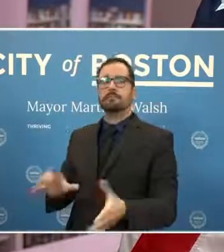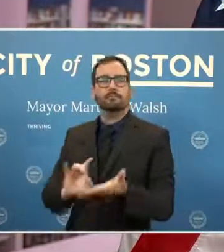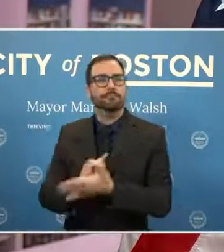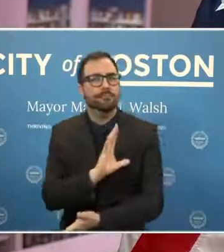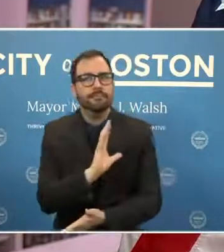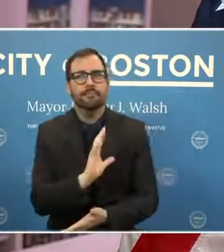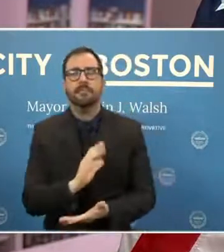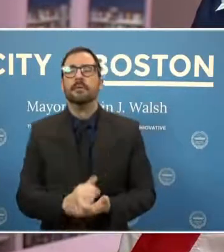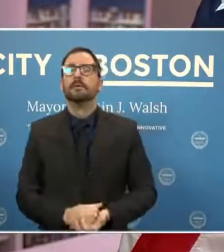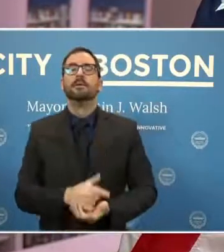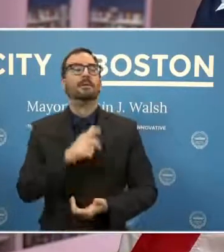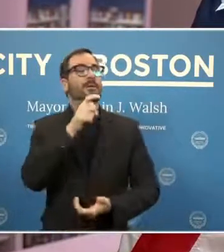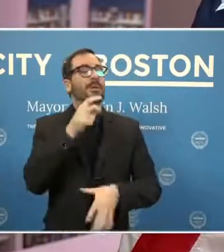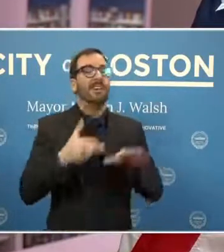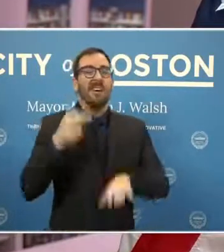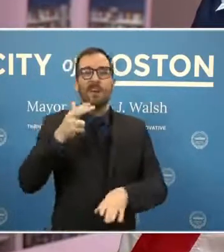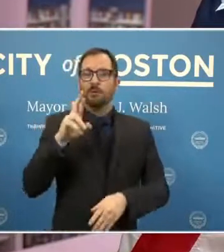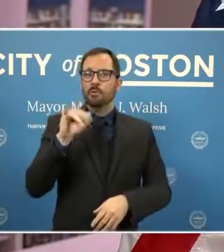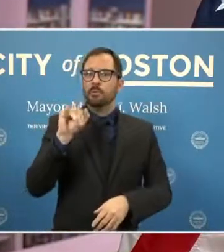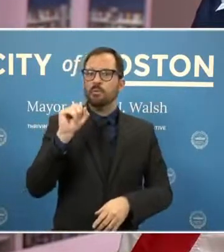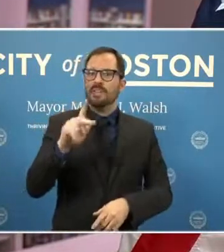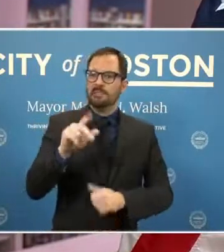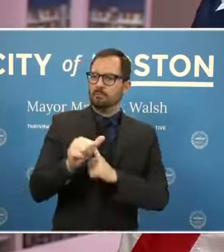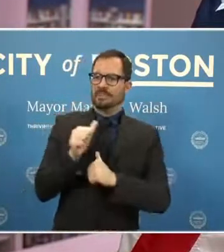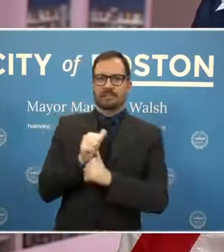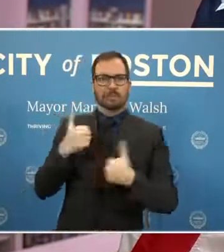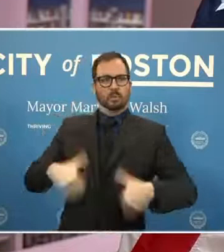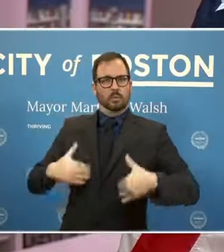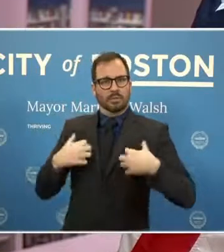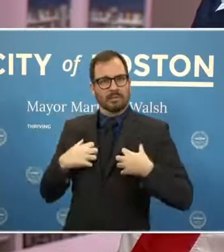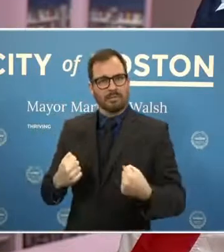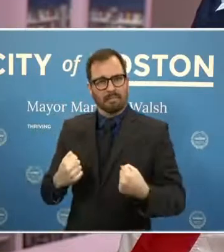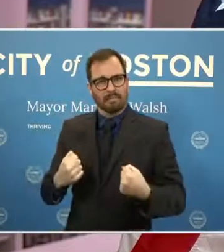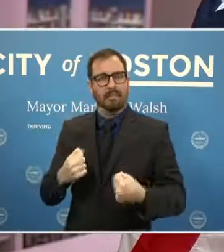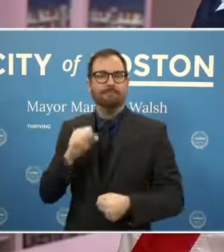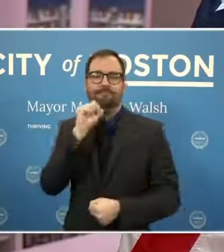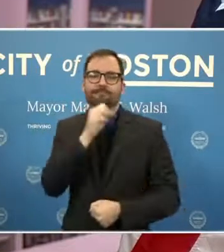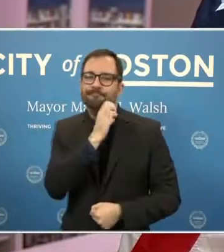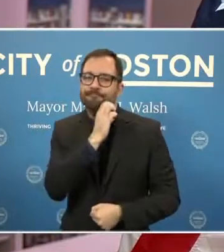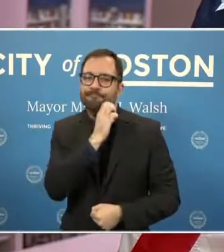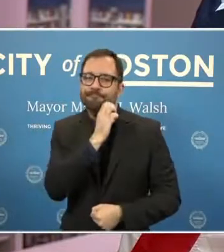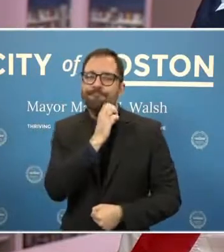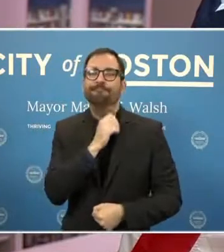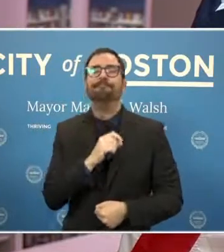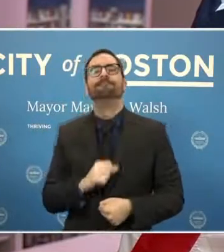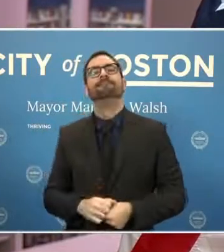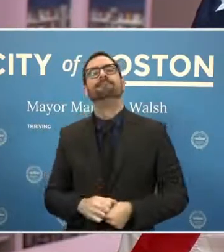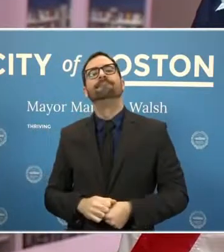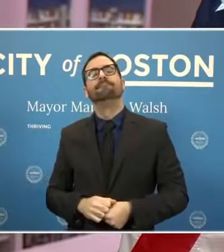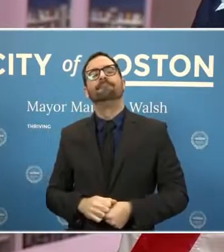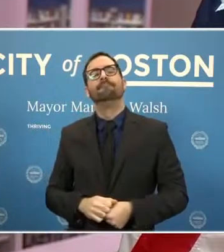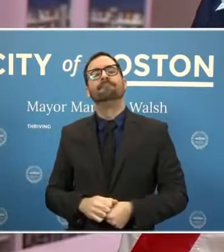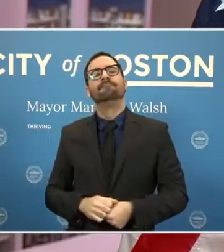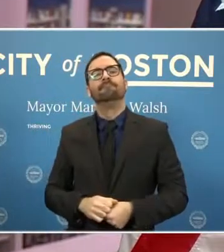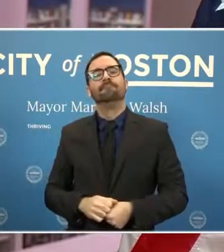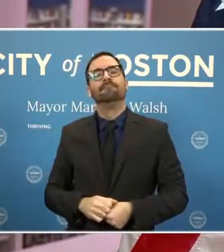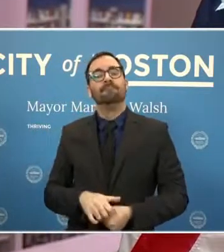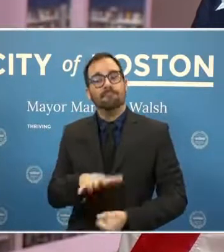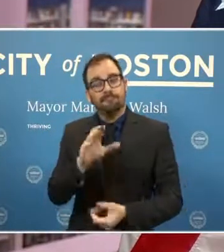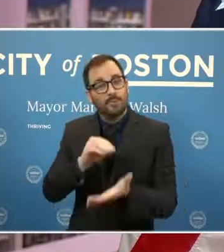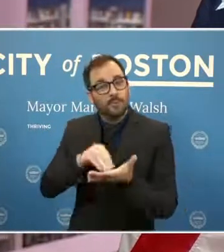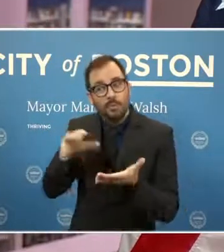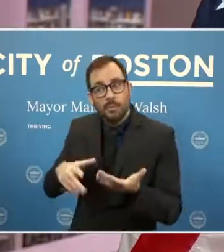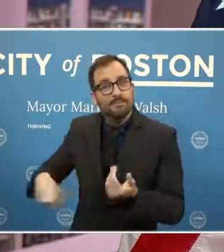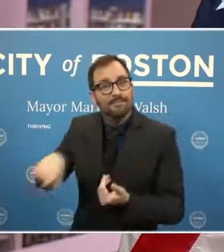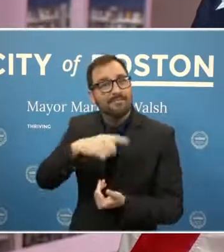Most students have been out of the classroom since March, and families have struggled with childcare. There's a mental health impact to